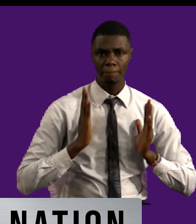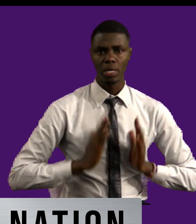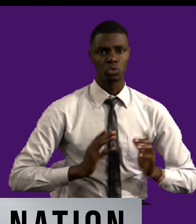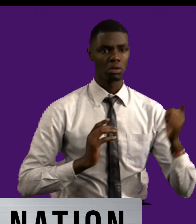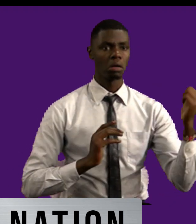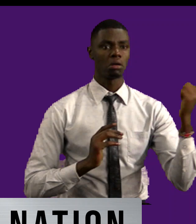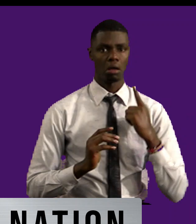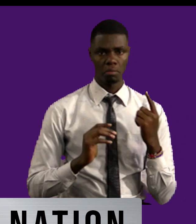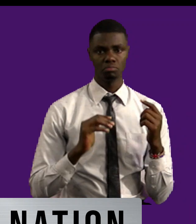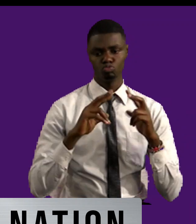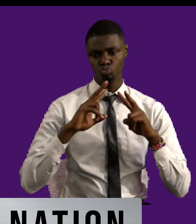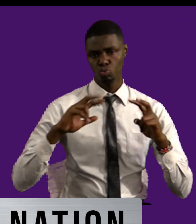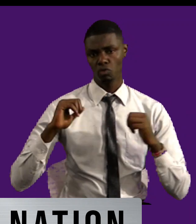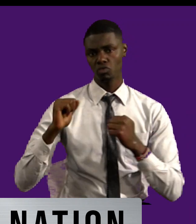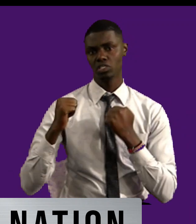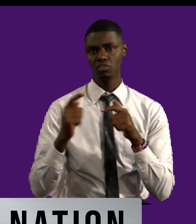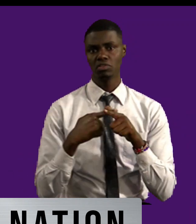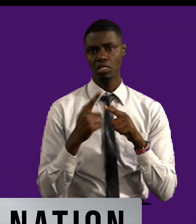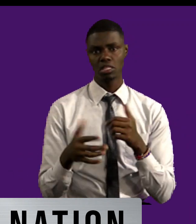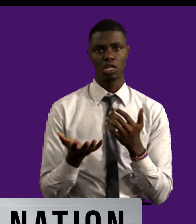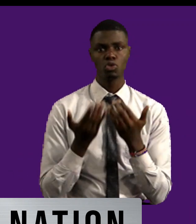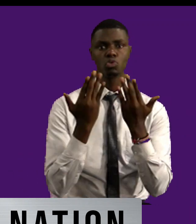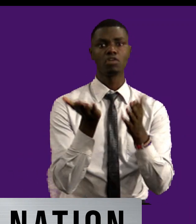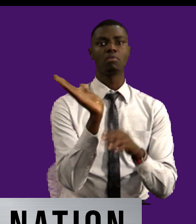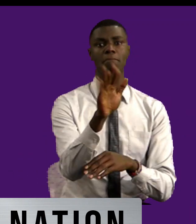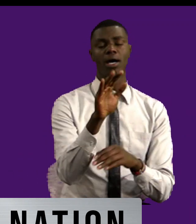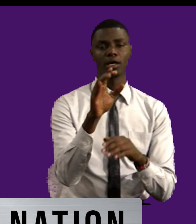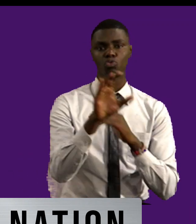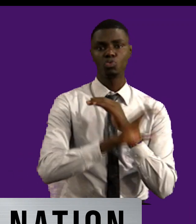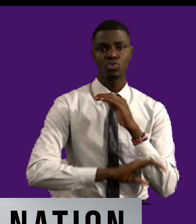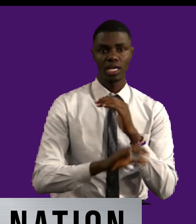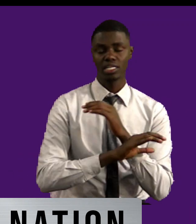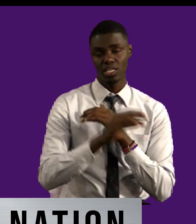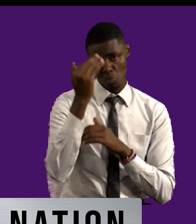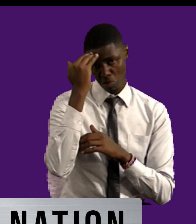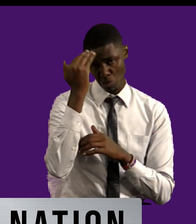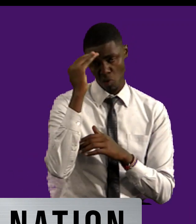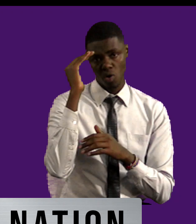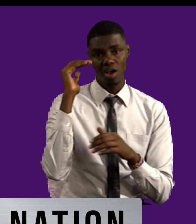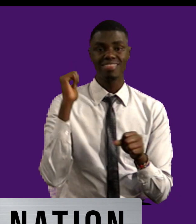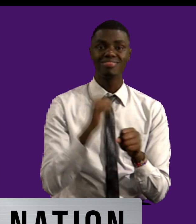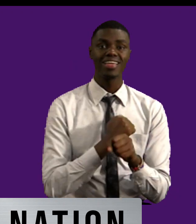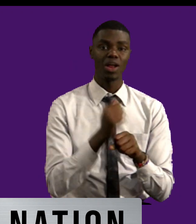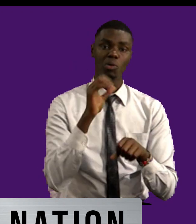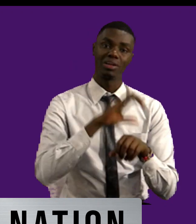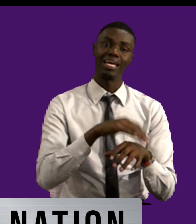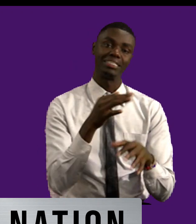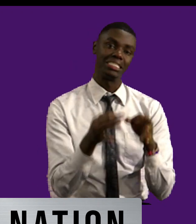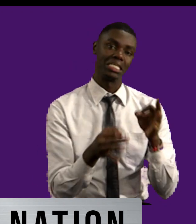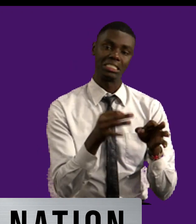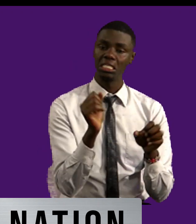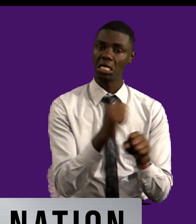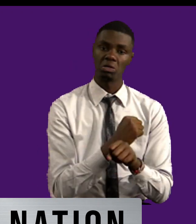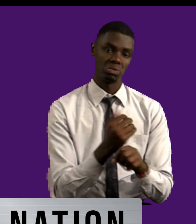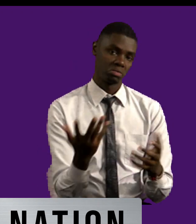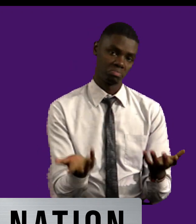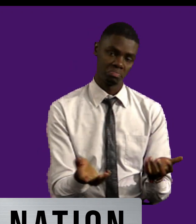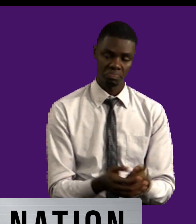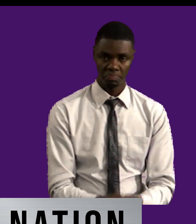refuge in your country and you hand them back to countries that we know they are not going to get justice from. Right. Yeah.